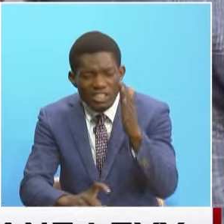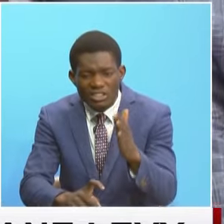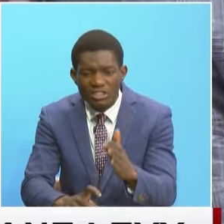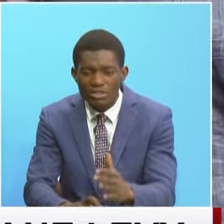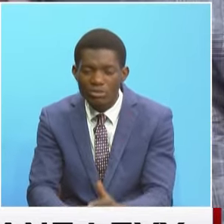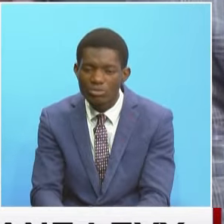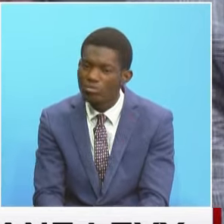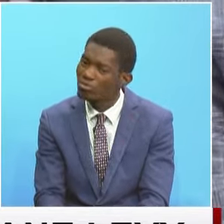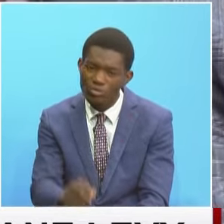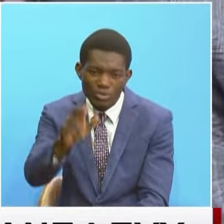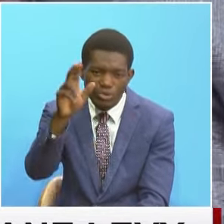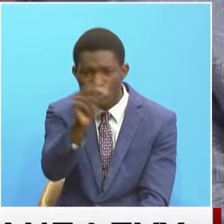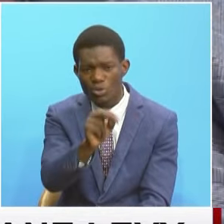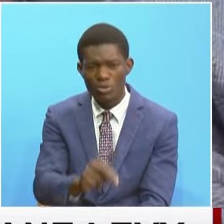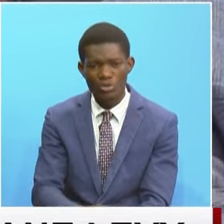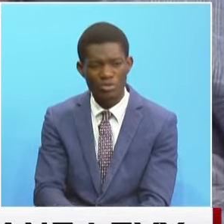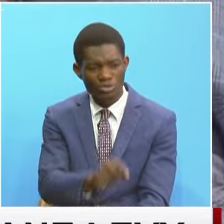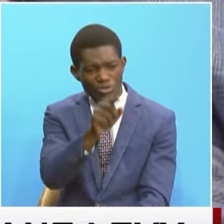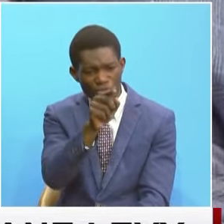For 1,000